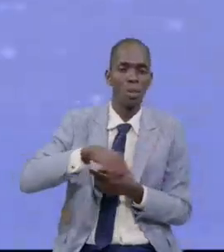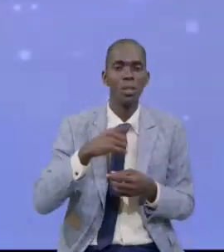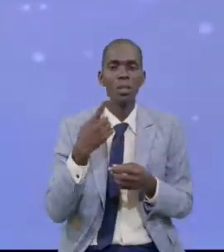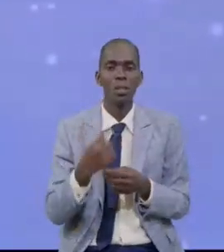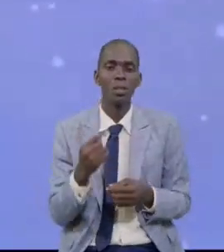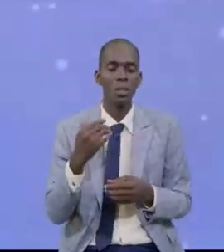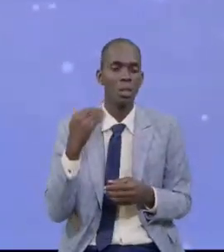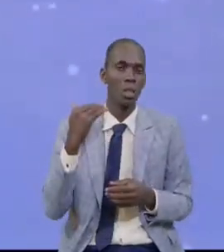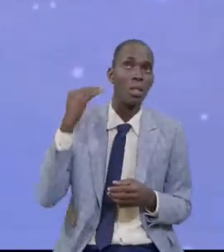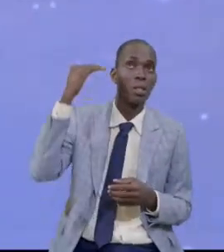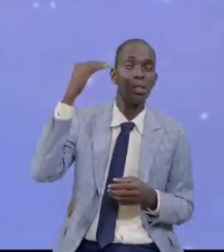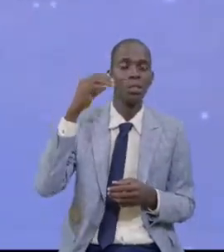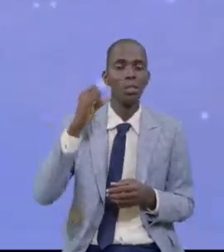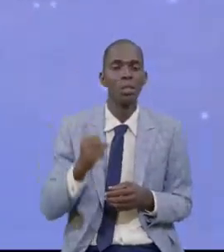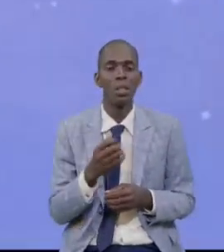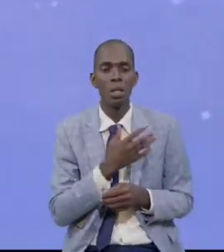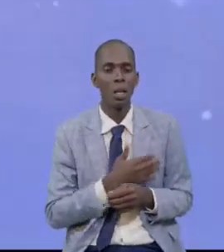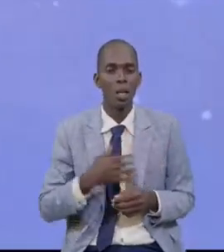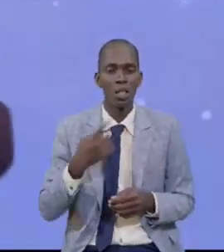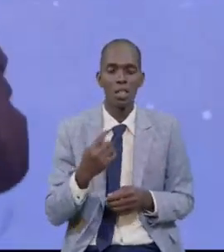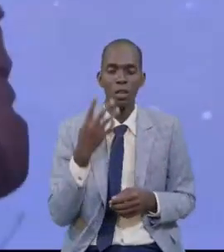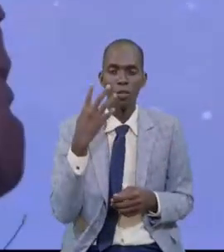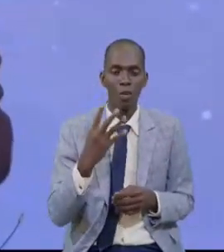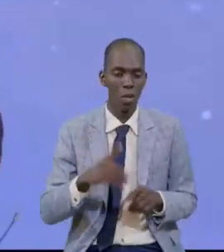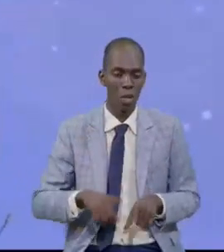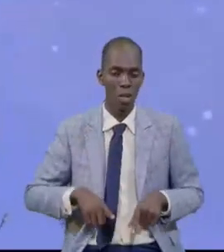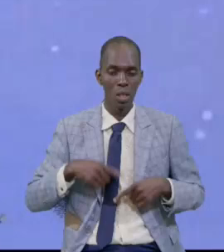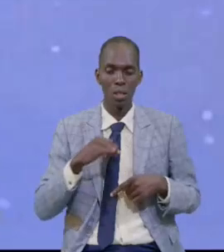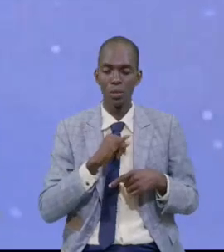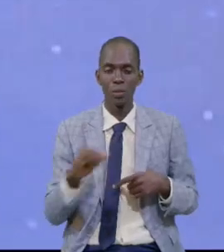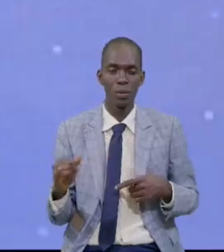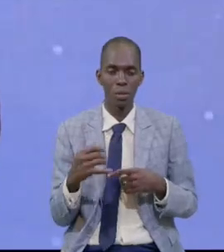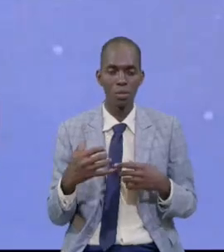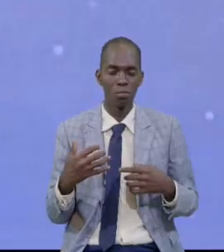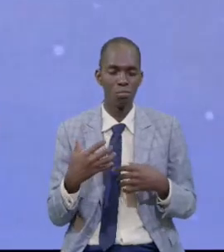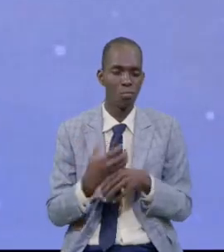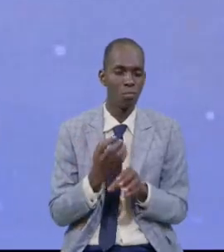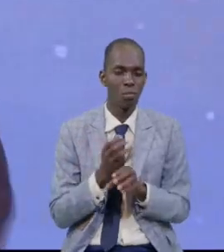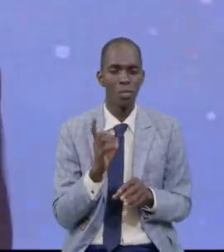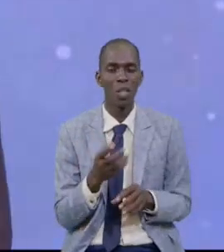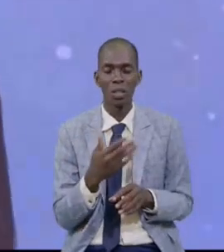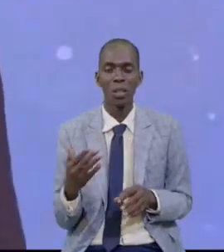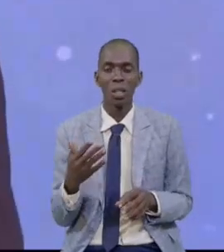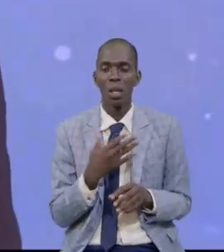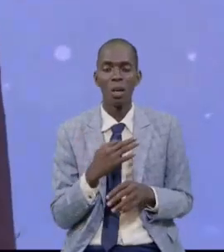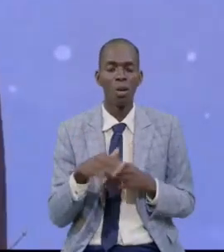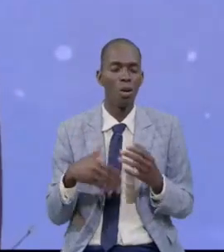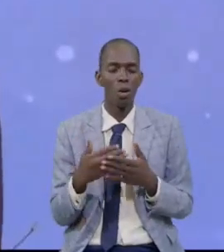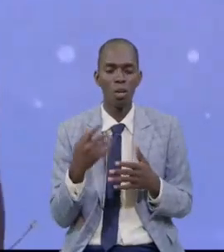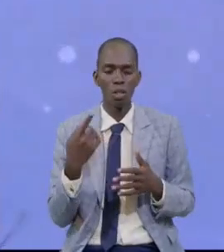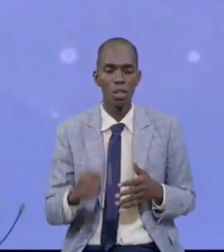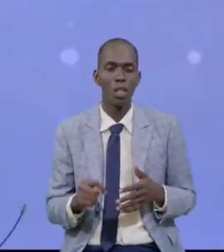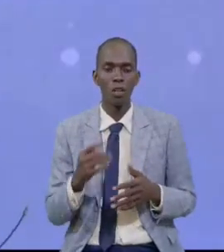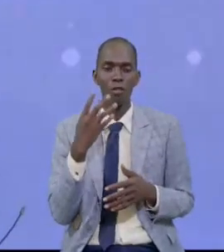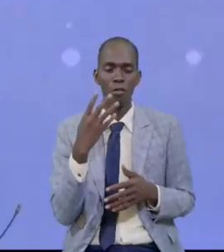four living creatures, and all before, and they fell before the throne